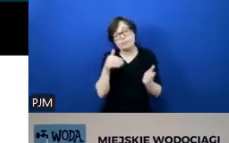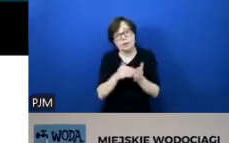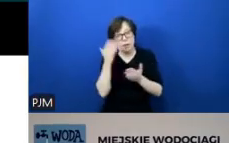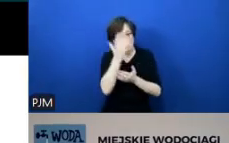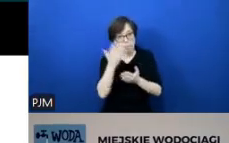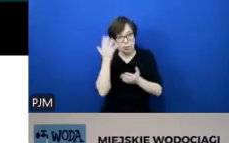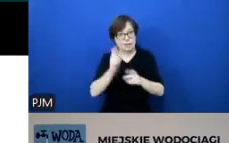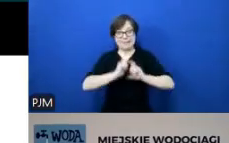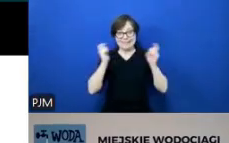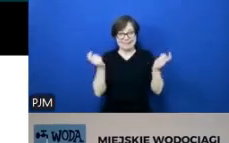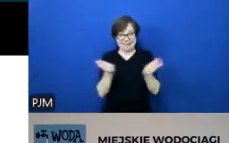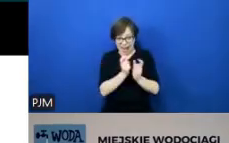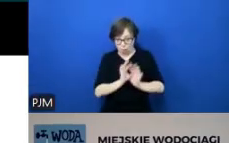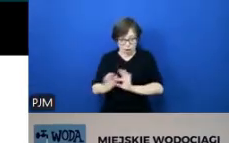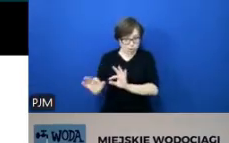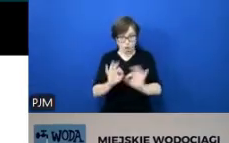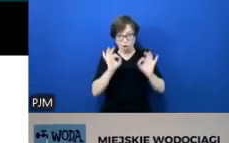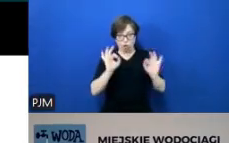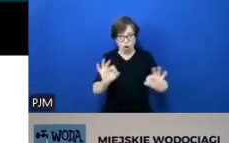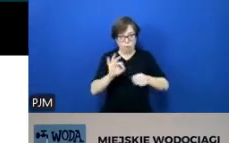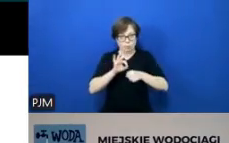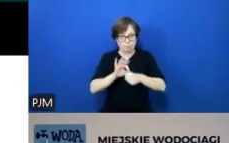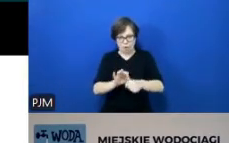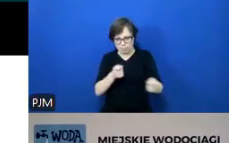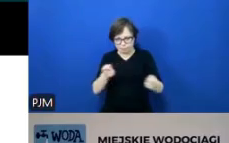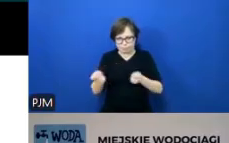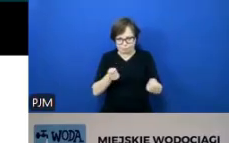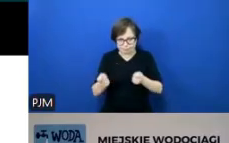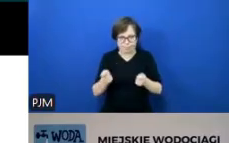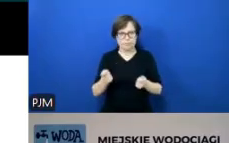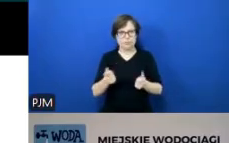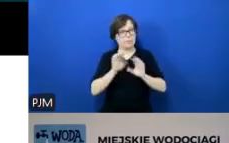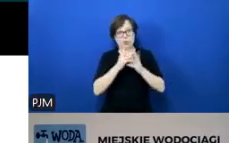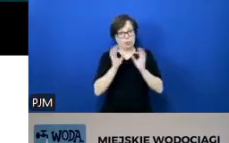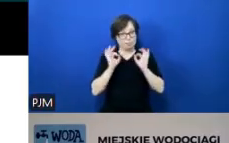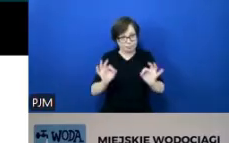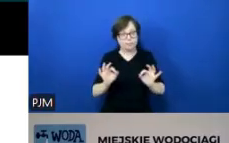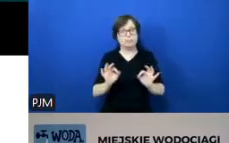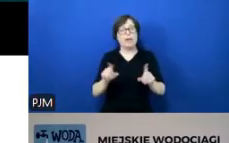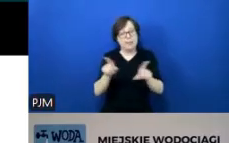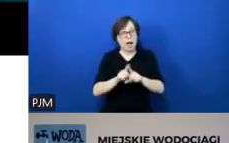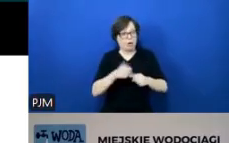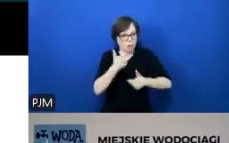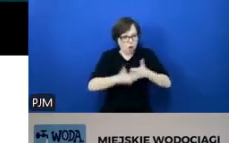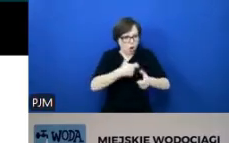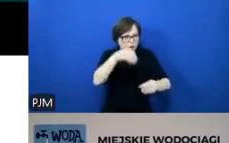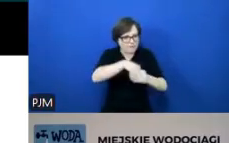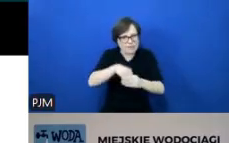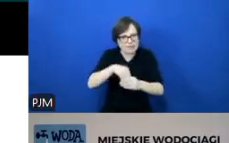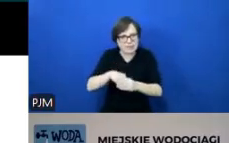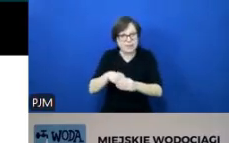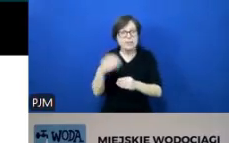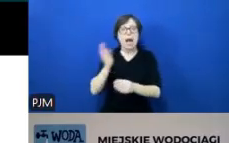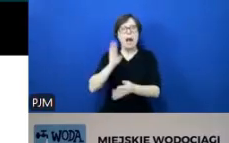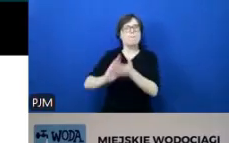imagine managing this infrastructure in the proper way as the residents expected, and at the same time provide